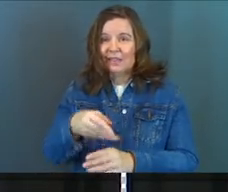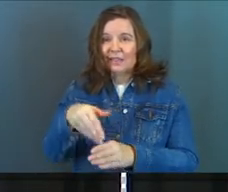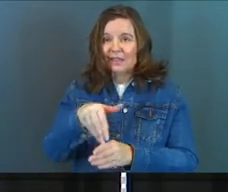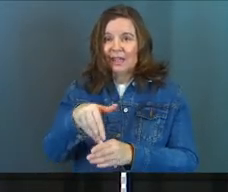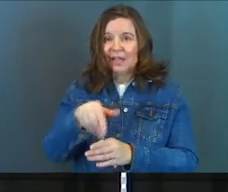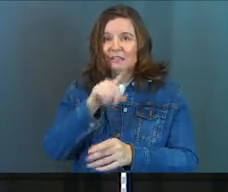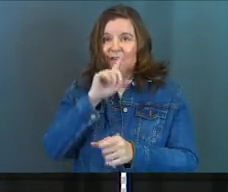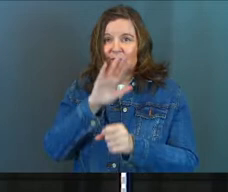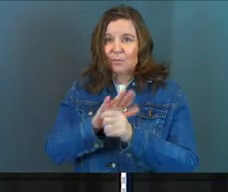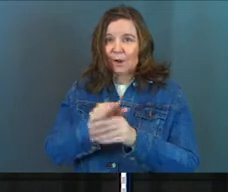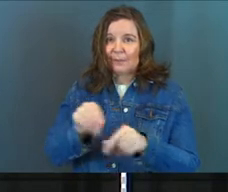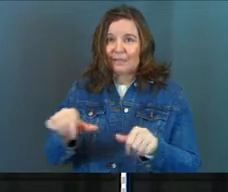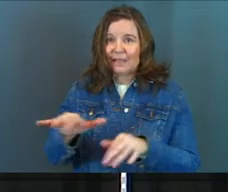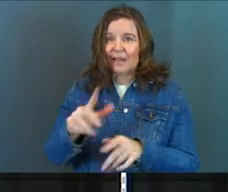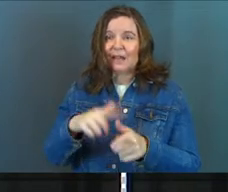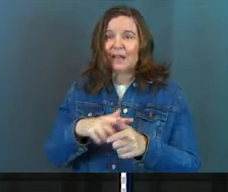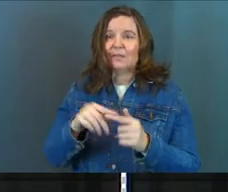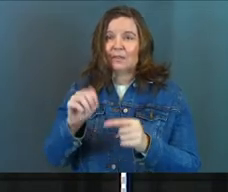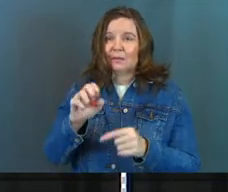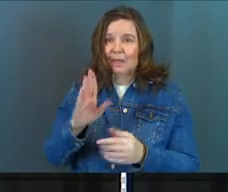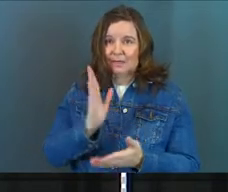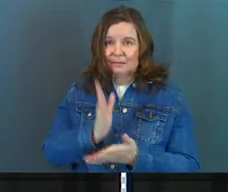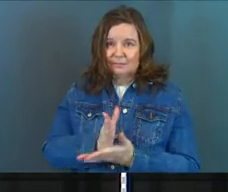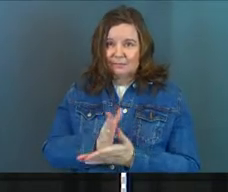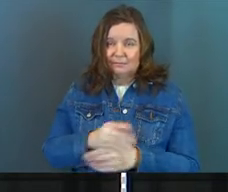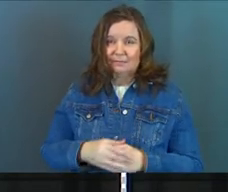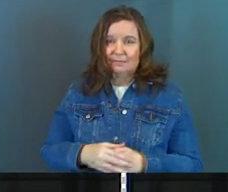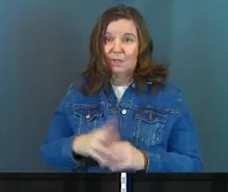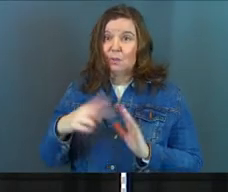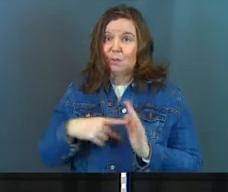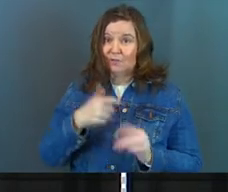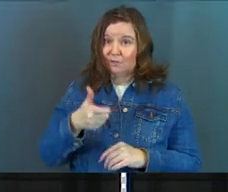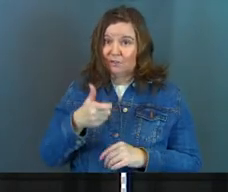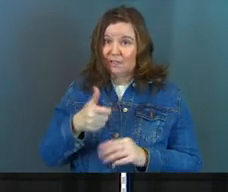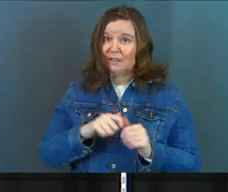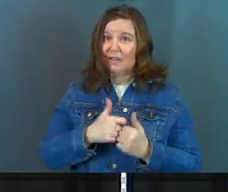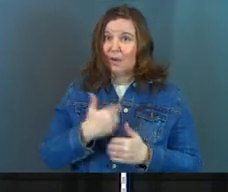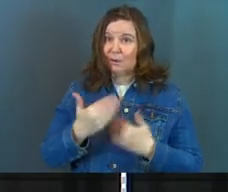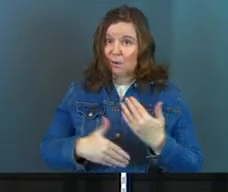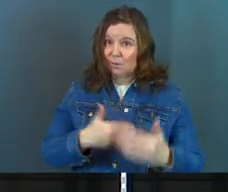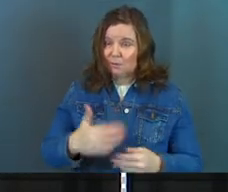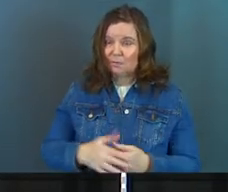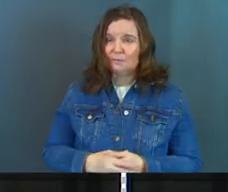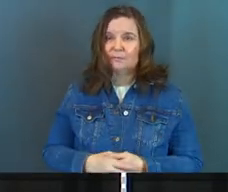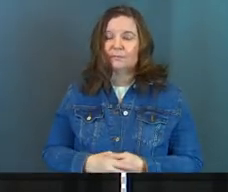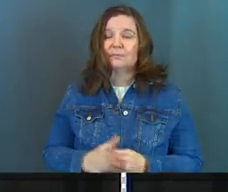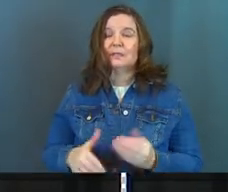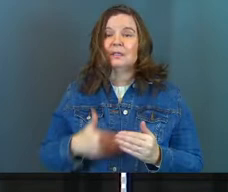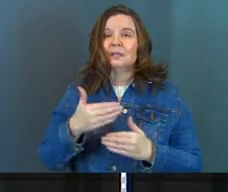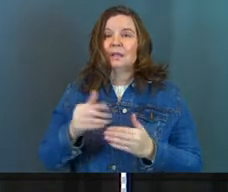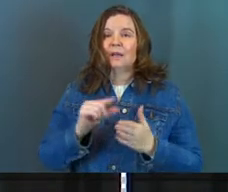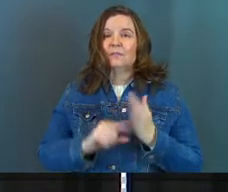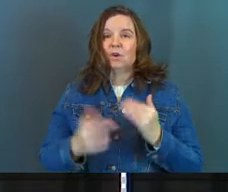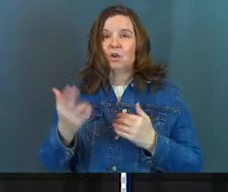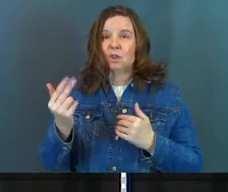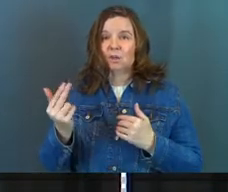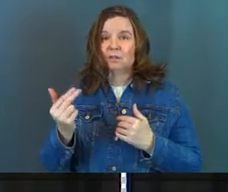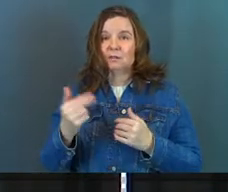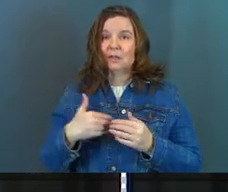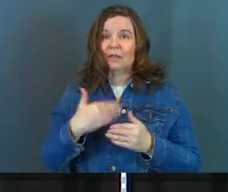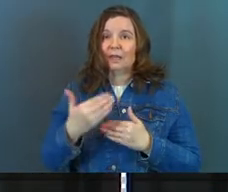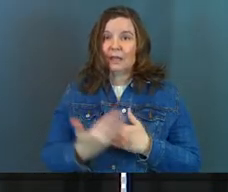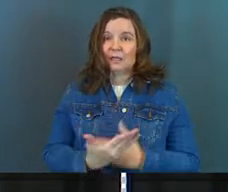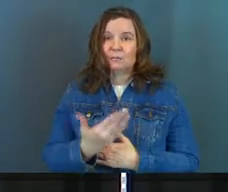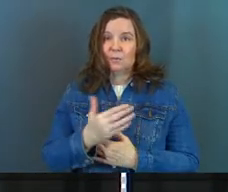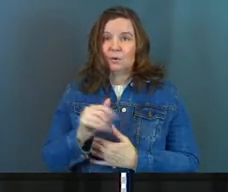edge of the promised land. And then manna shuts off. Read it for yourself. This is how it goes. Next, verse 13. And the